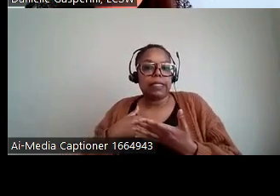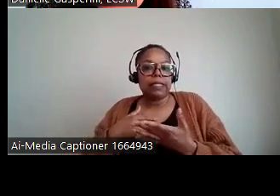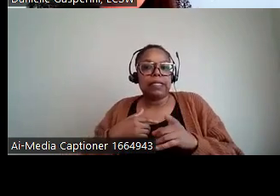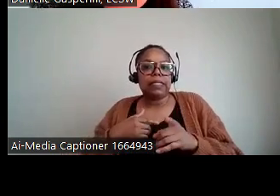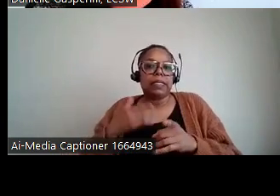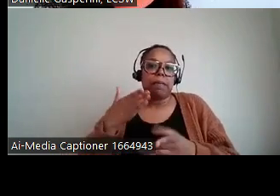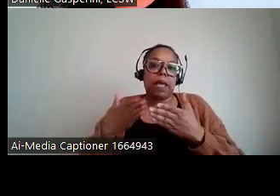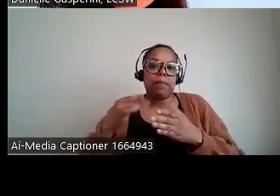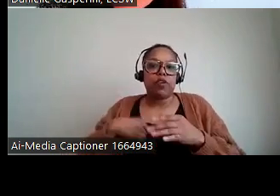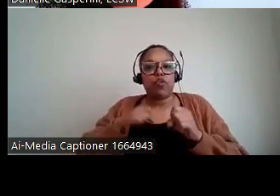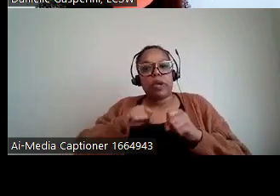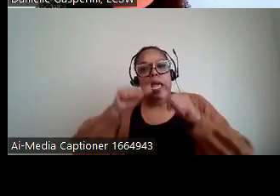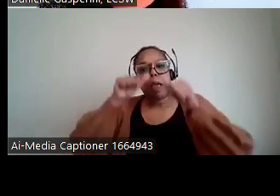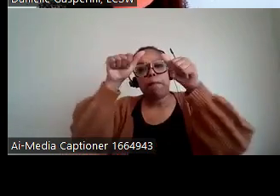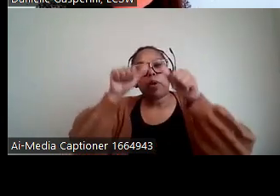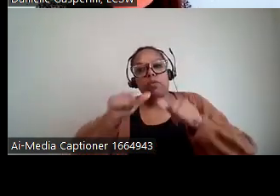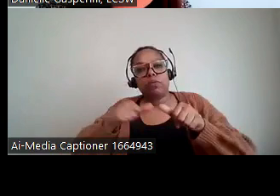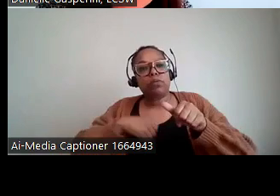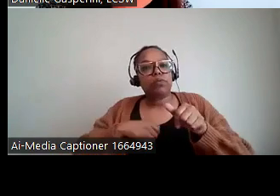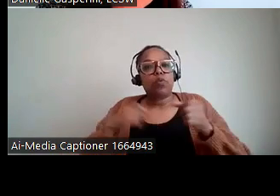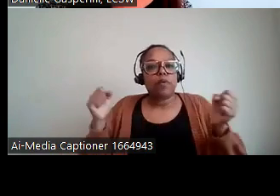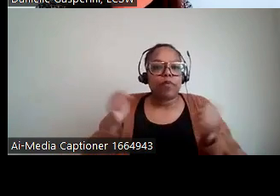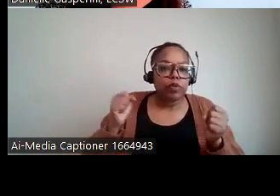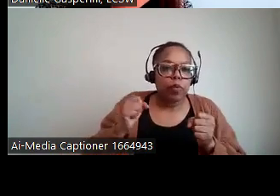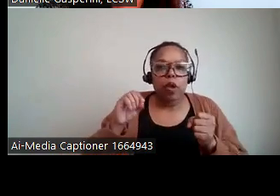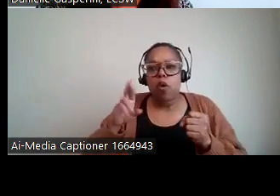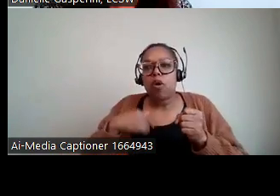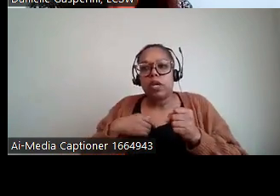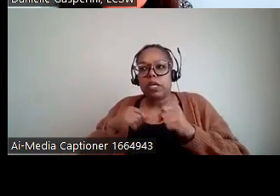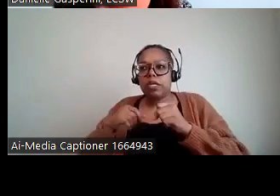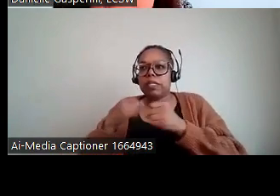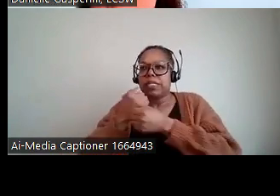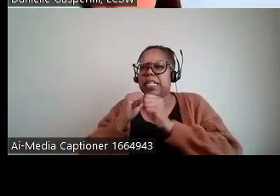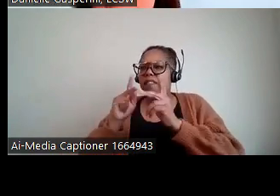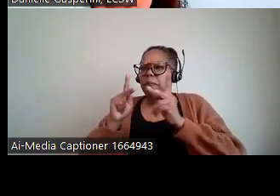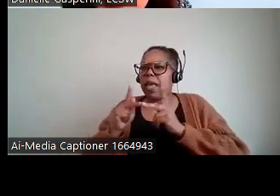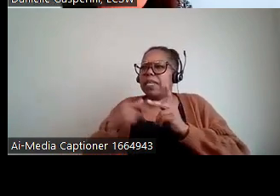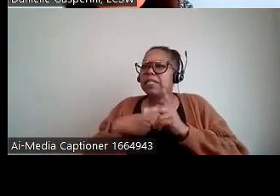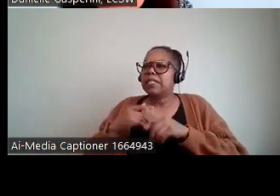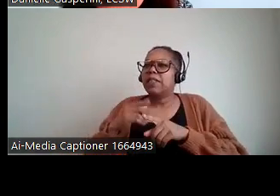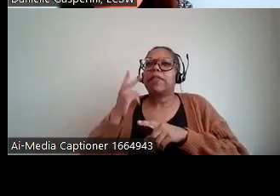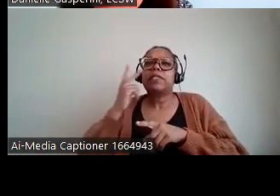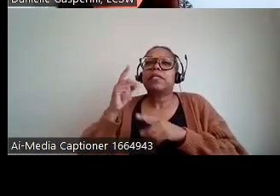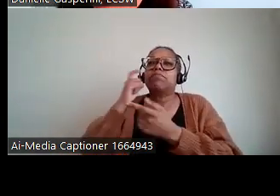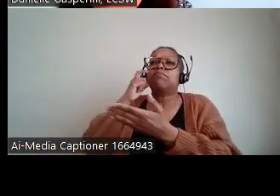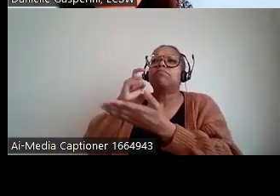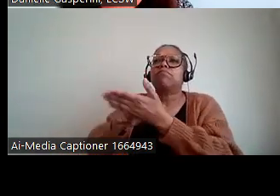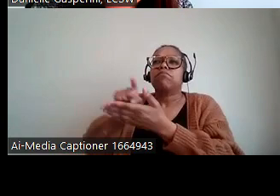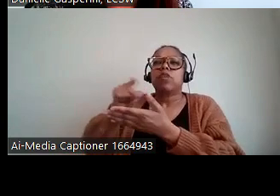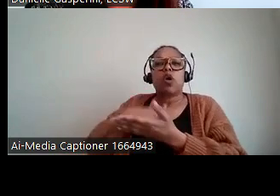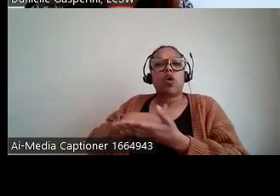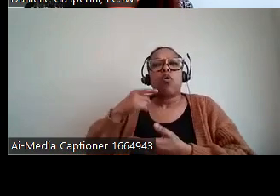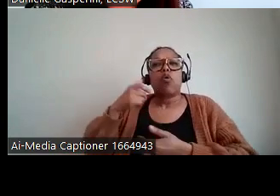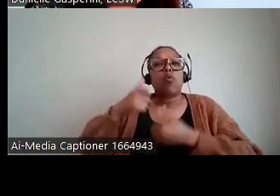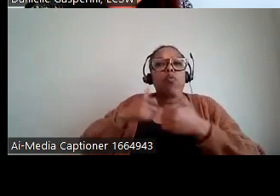the refrigerator or put in a safe place where they can reference it and say, wait, what were those coping skills that those mobile response workers said